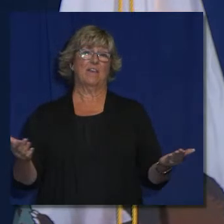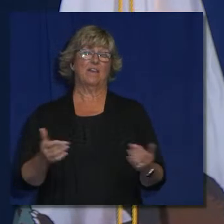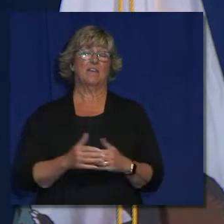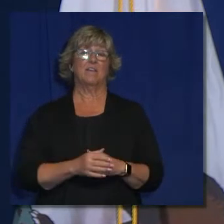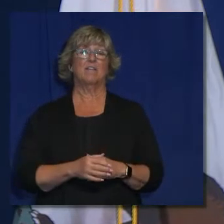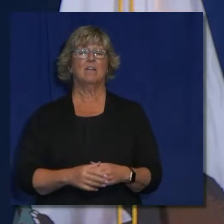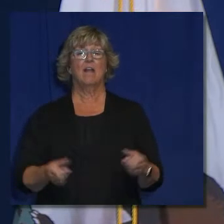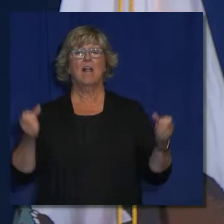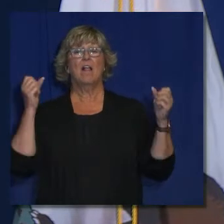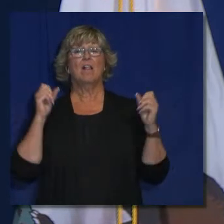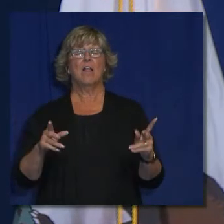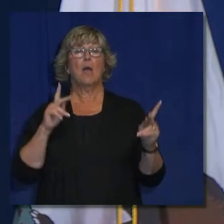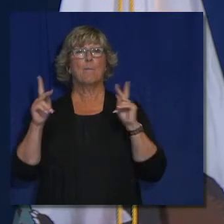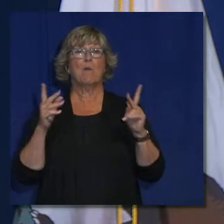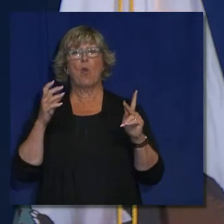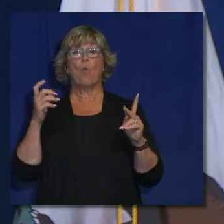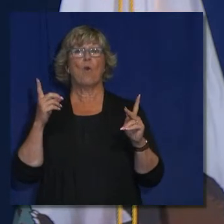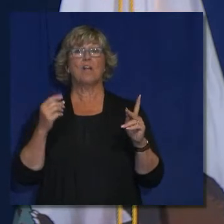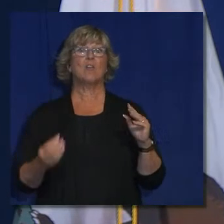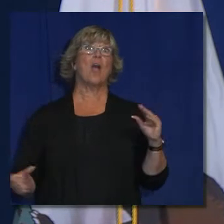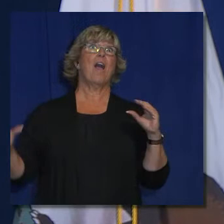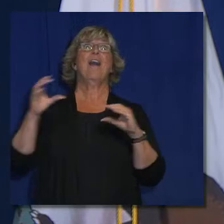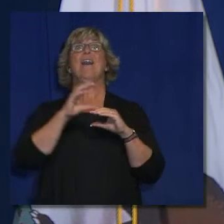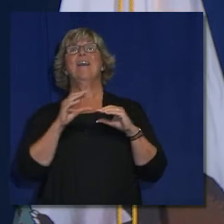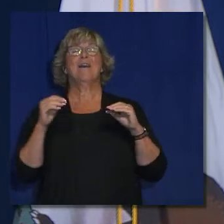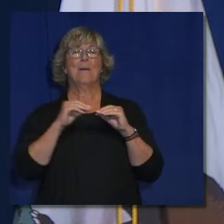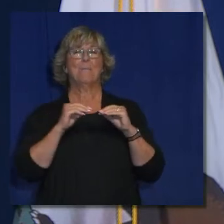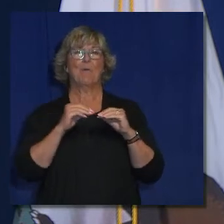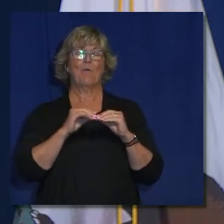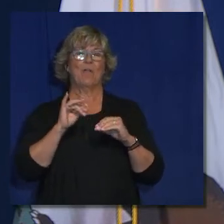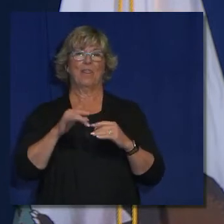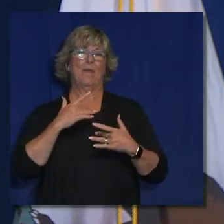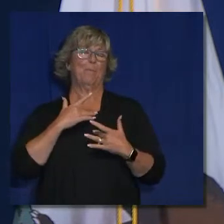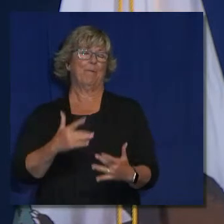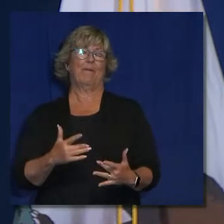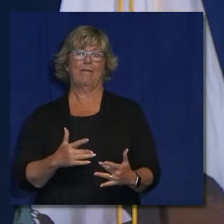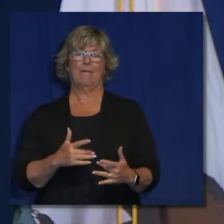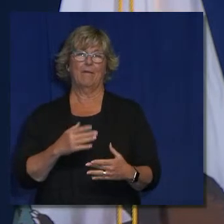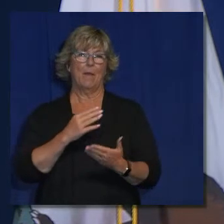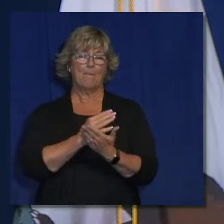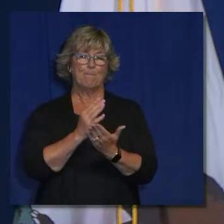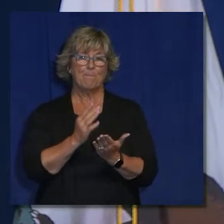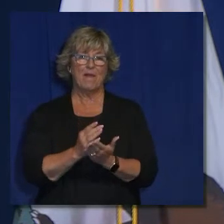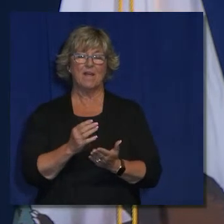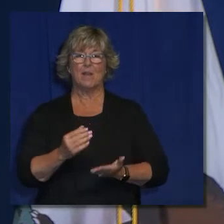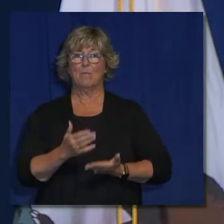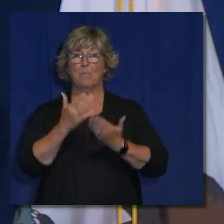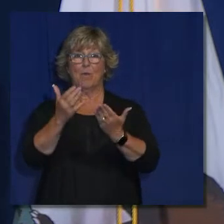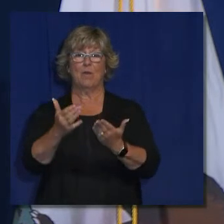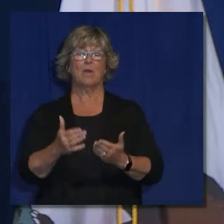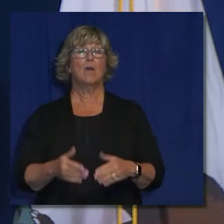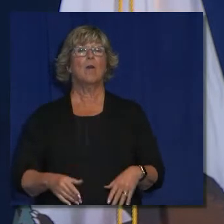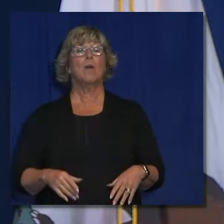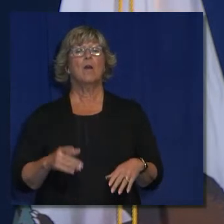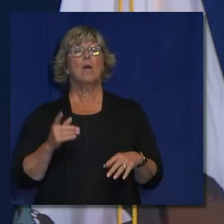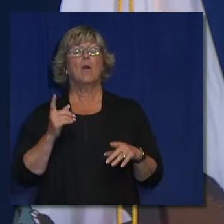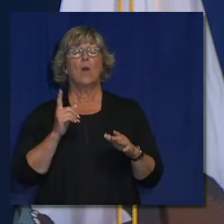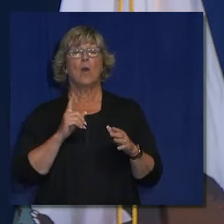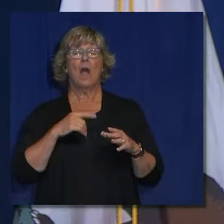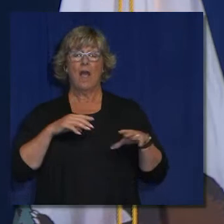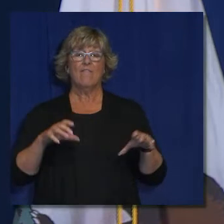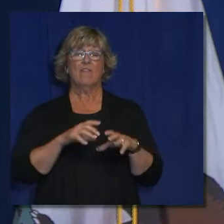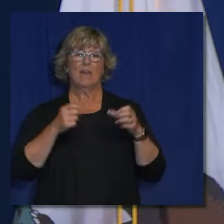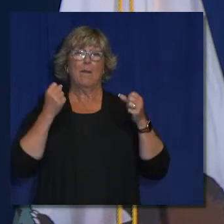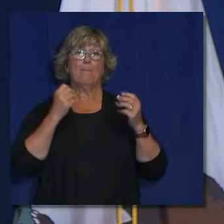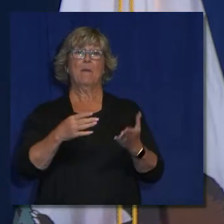and a lot of folks want you to do even more. And that's the nature of proposals and budgets. What's wonderful about a budget, and I've done many of